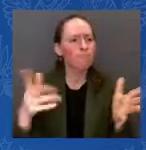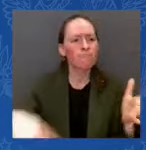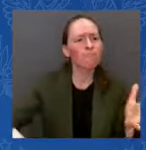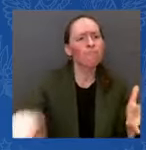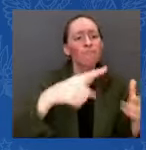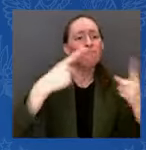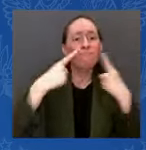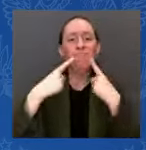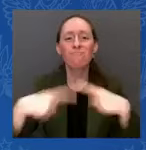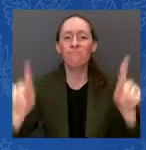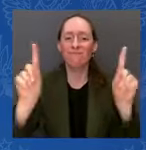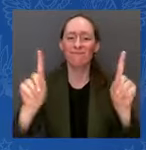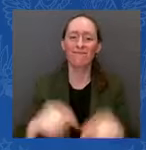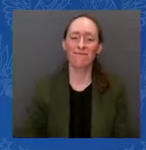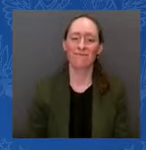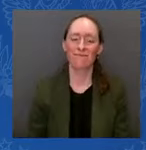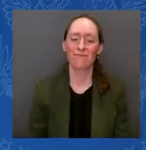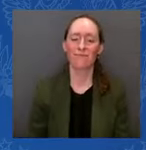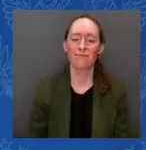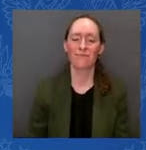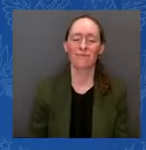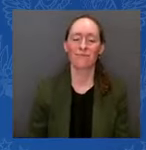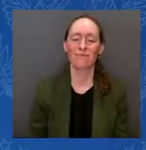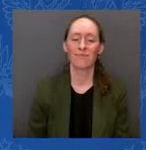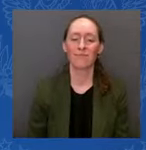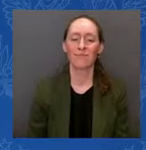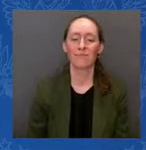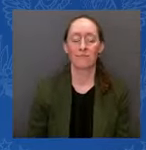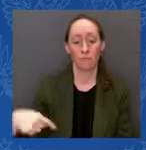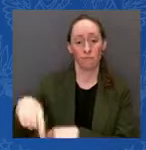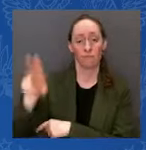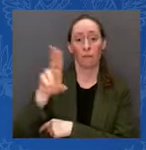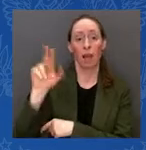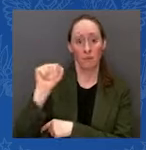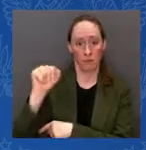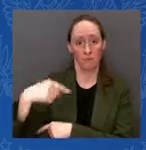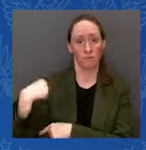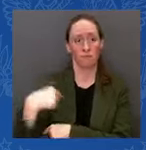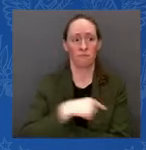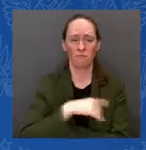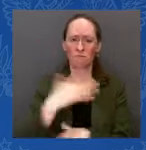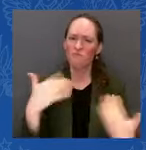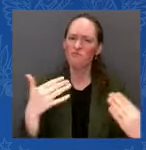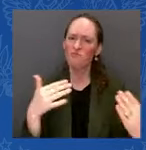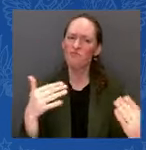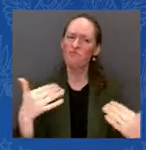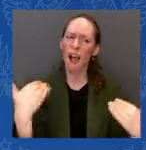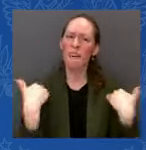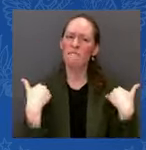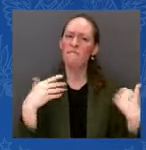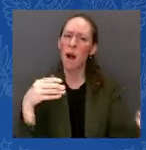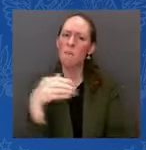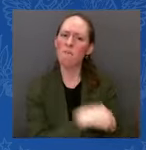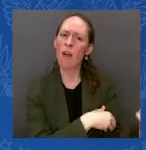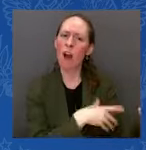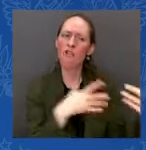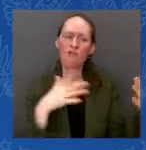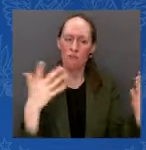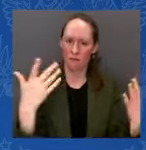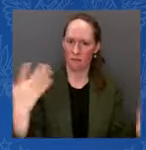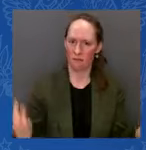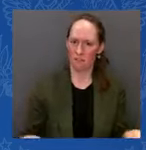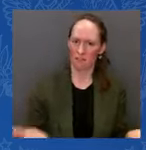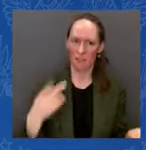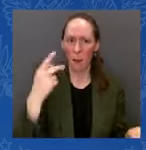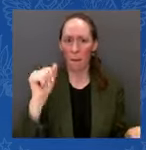power. The United States has safeguarded stability in the Indo-Pacific for decades to the enormous benefits of nations throughout